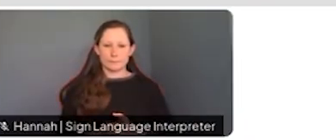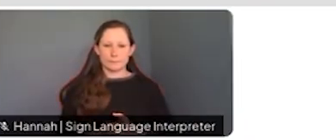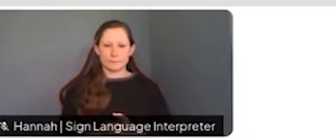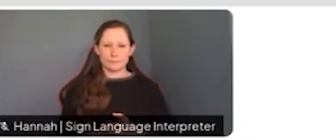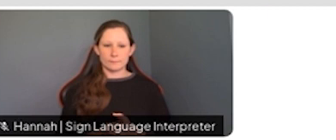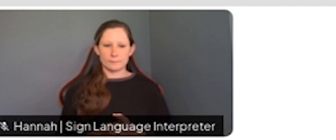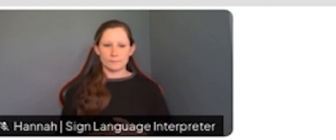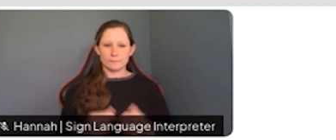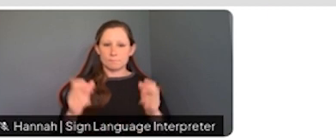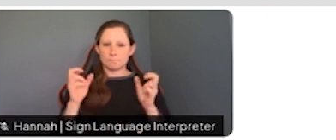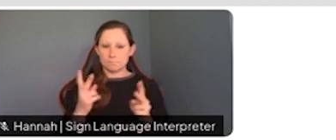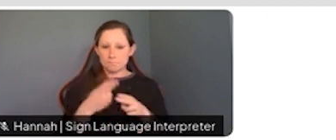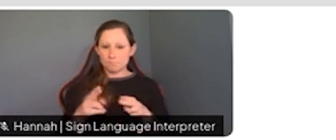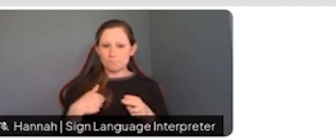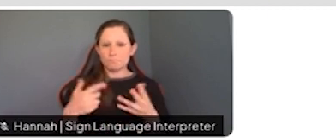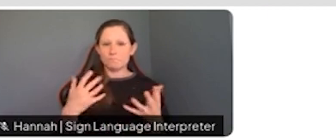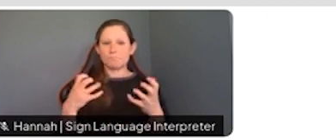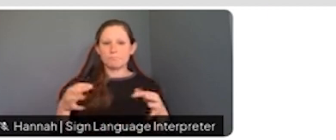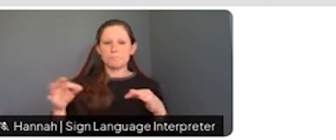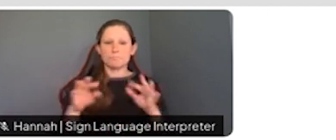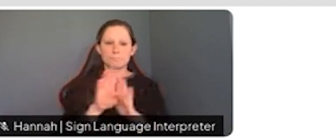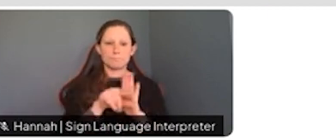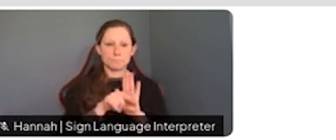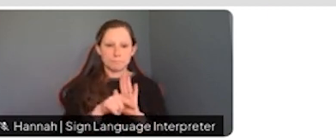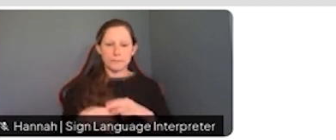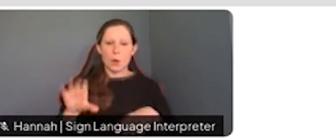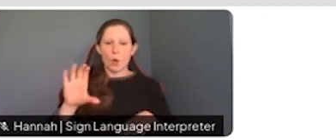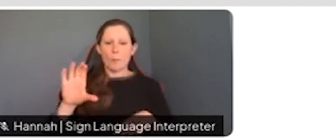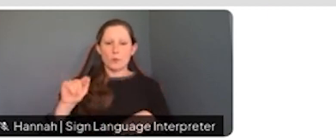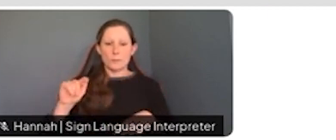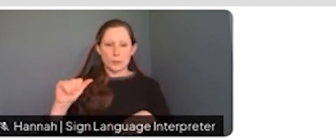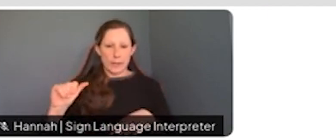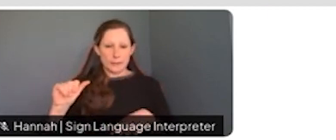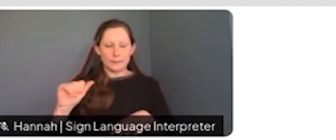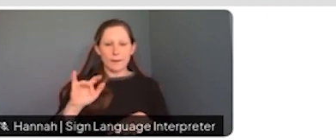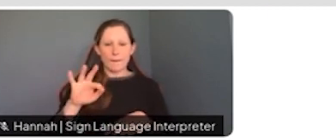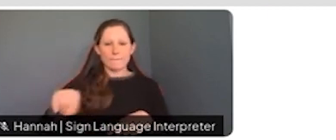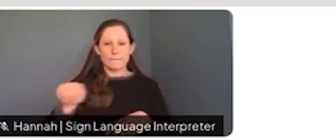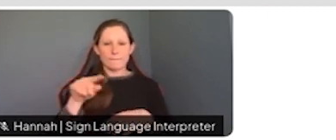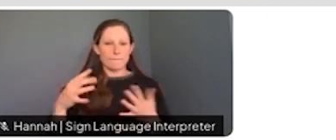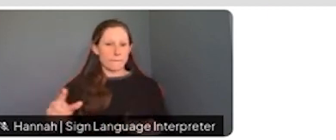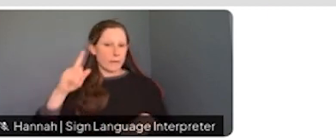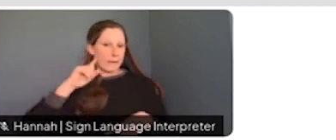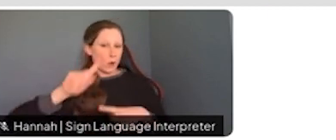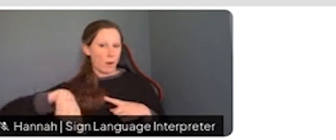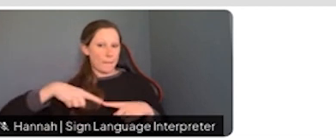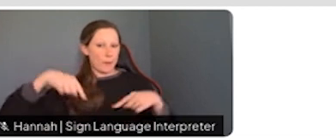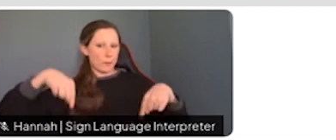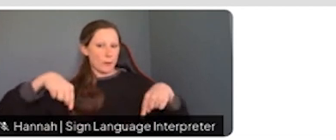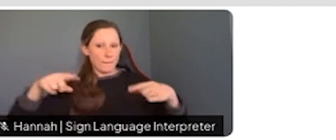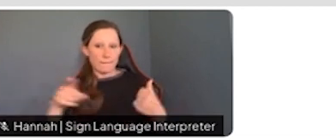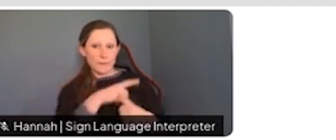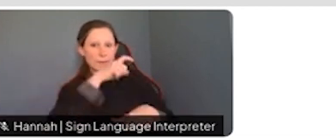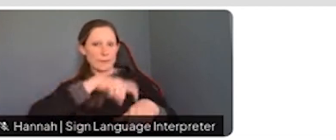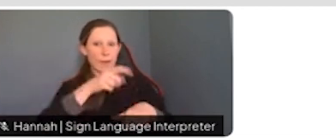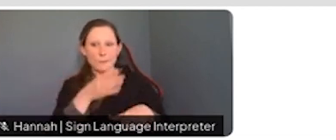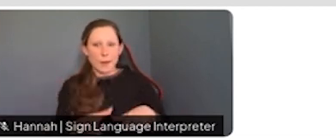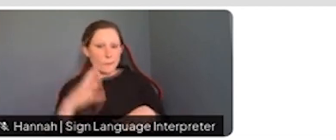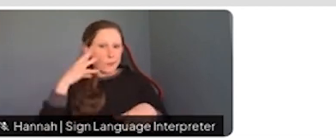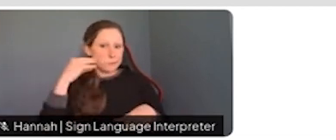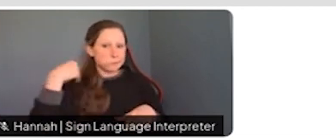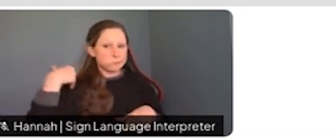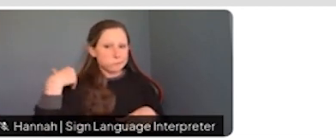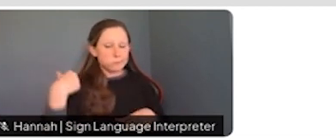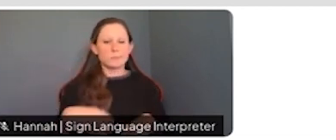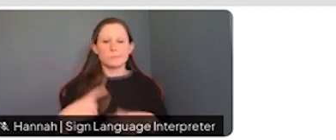Okay, quickly, I want to give a background of the Corporate Transparency Act for those of you who are hearing about this for the first time. Enacted